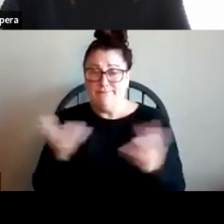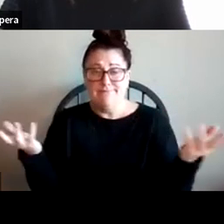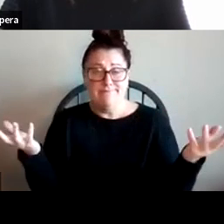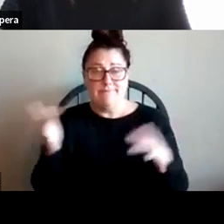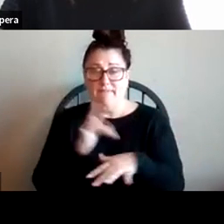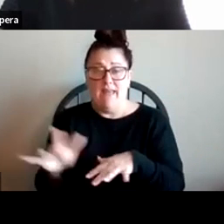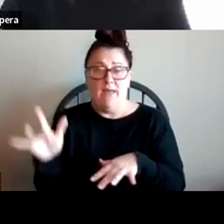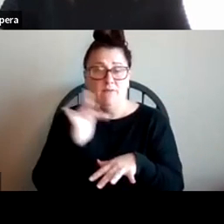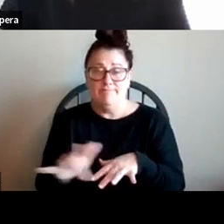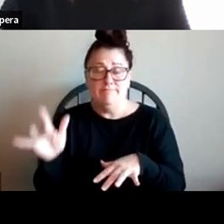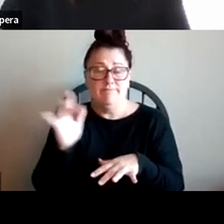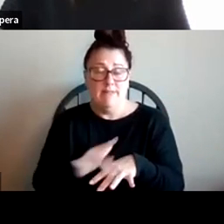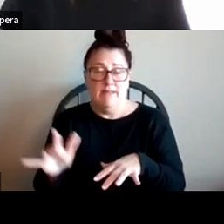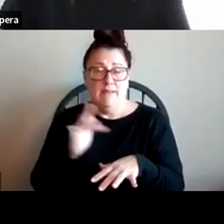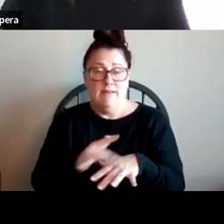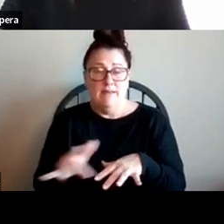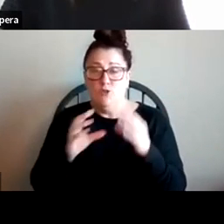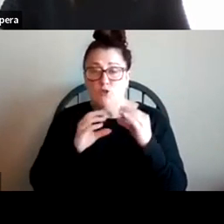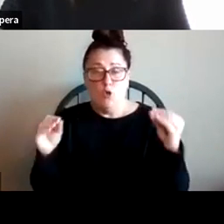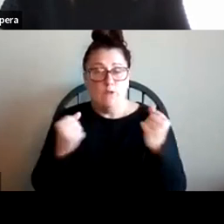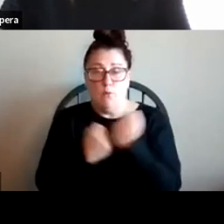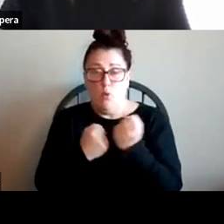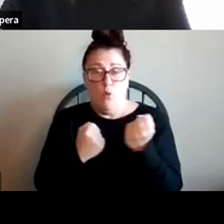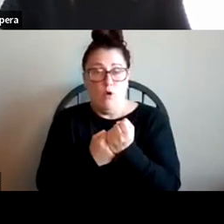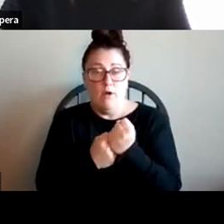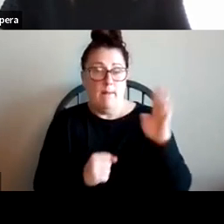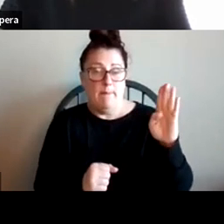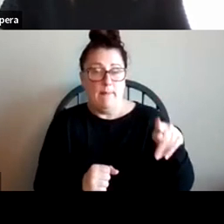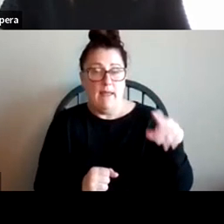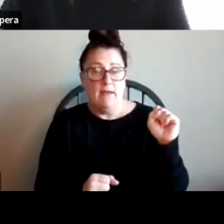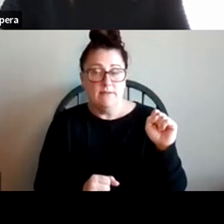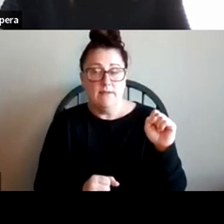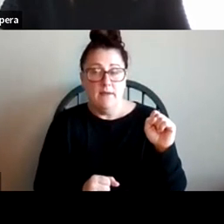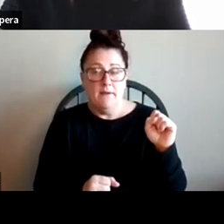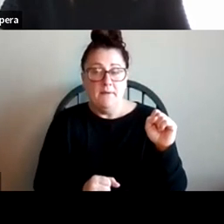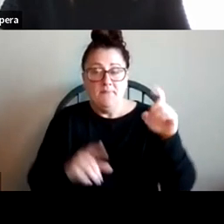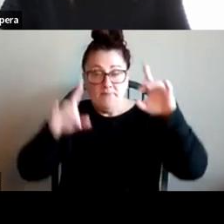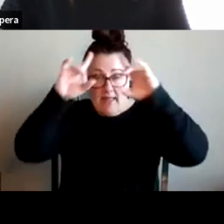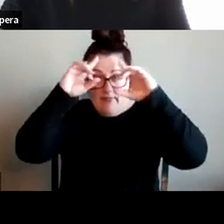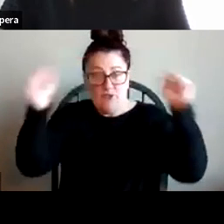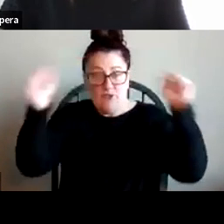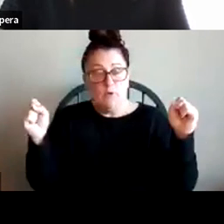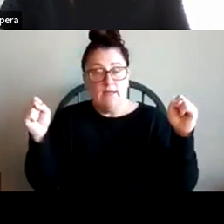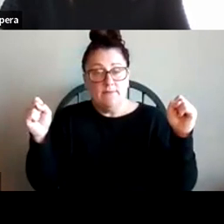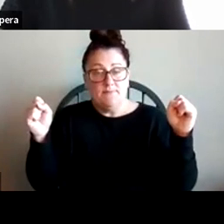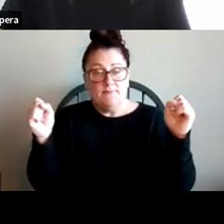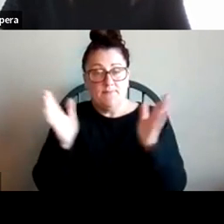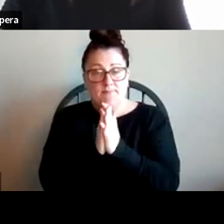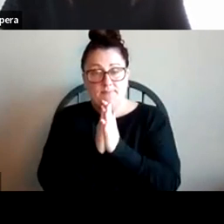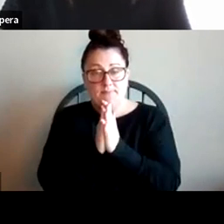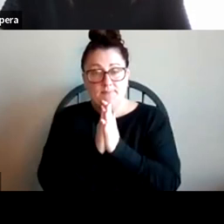vacant seats because of the lack of support from BPS and the superintendents enough